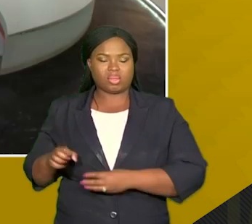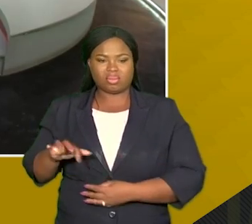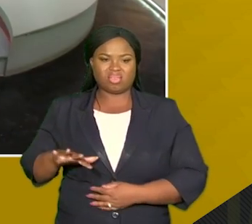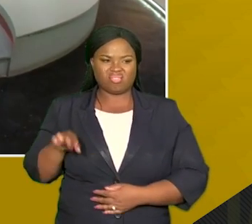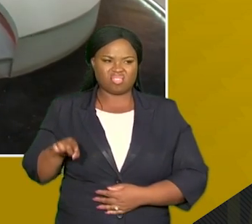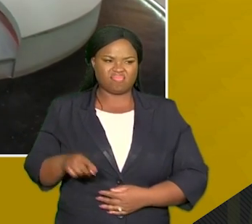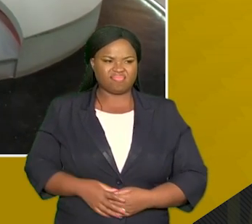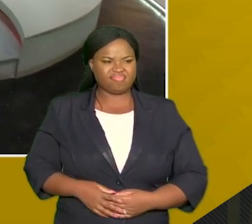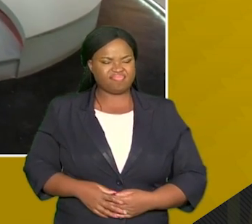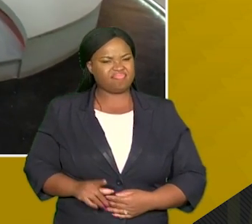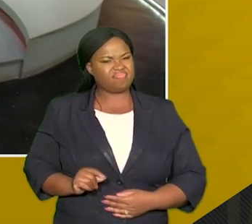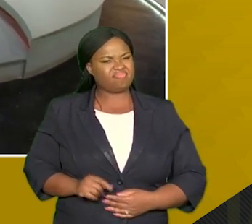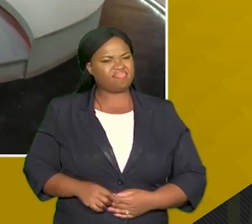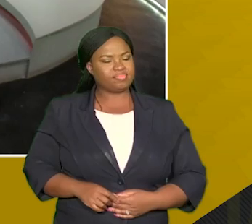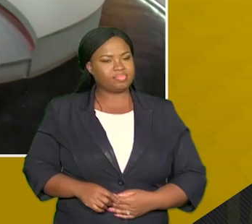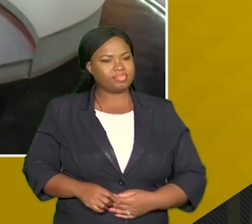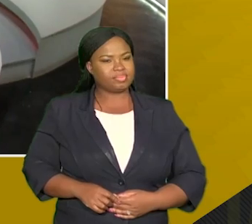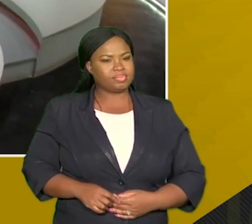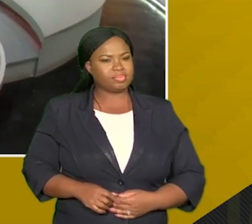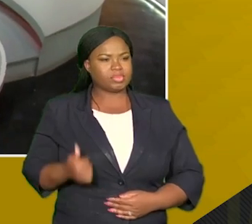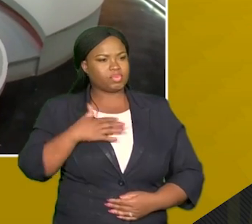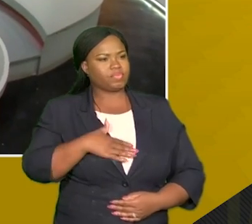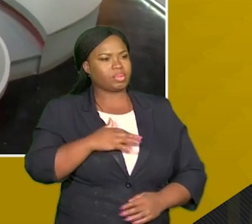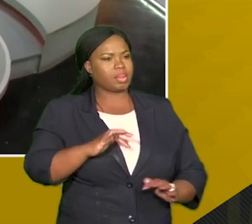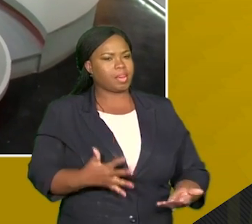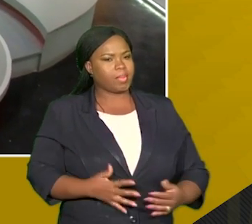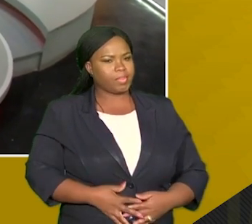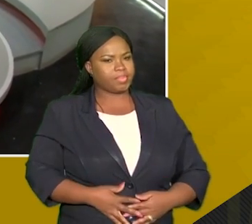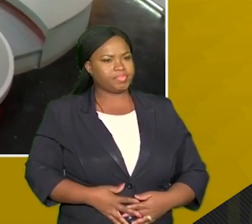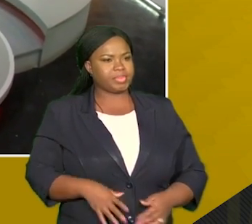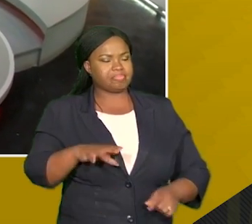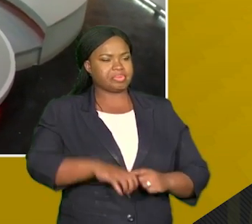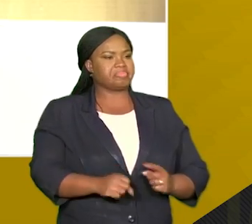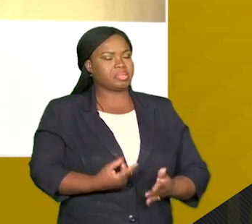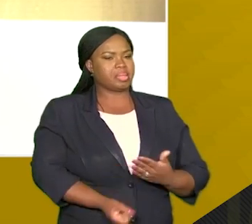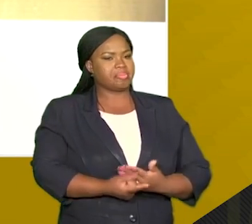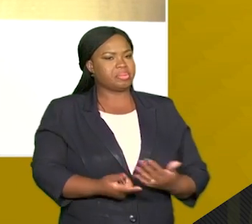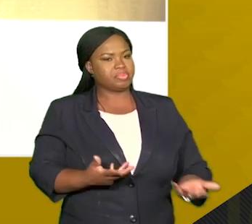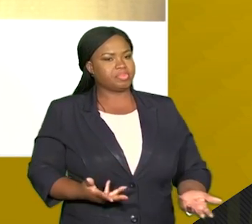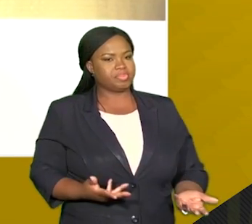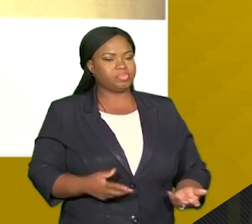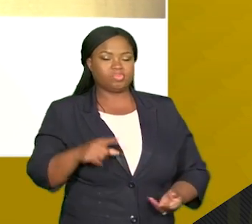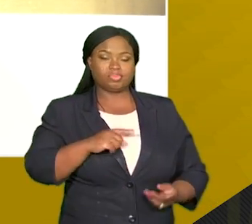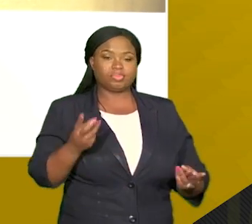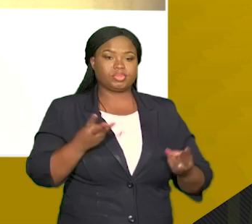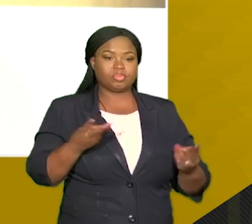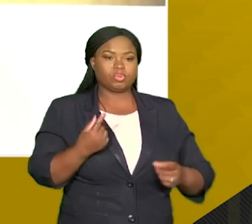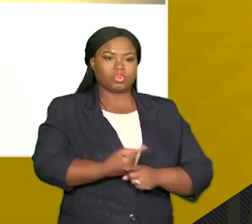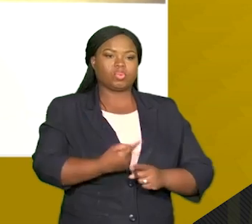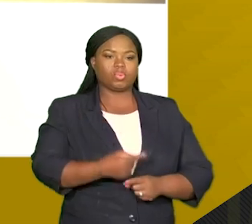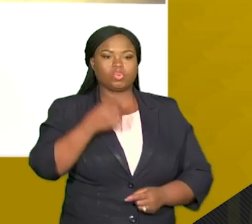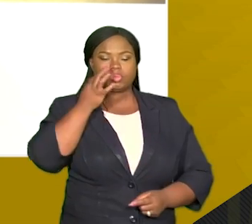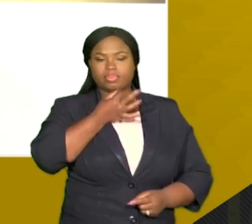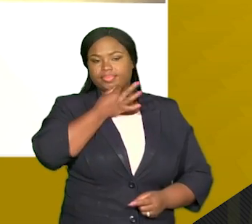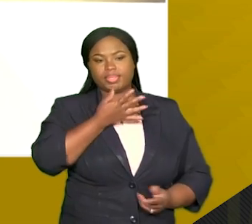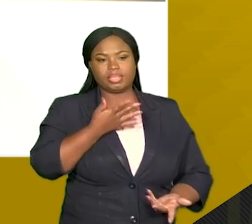right. So Simpiwe, how does this now make you feel? You find out that this has happened to your dad. I mean, people talk about Khori. Sometimes